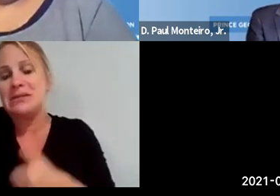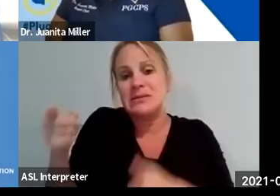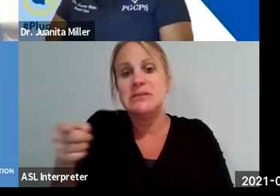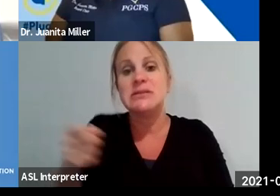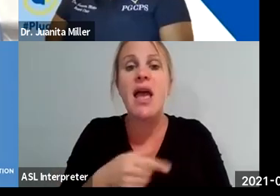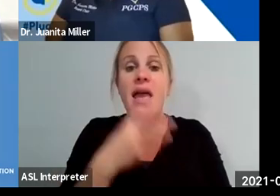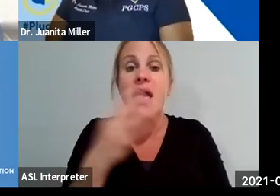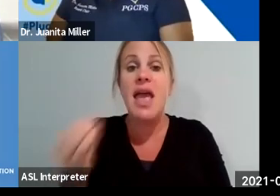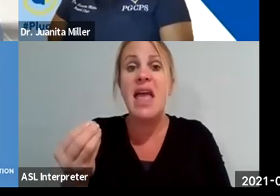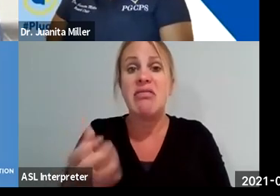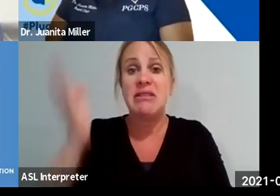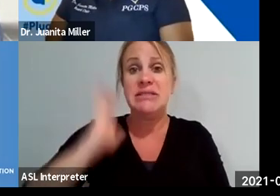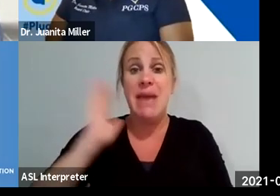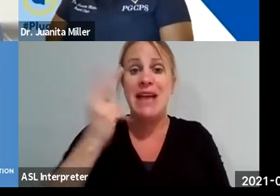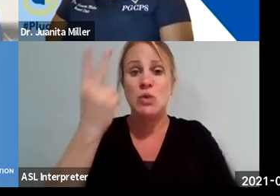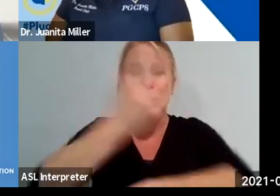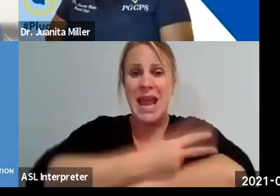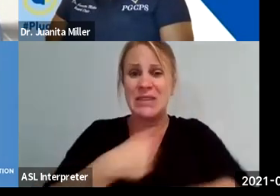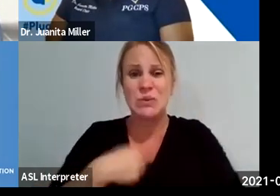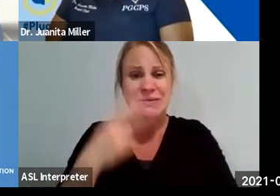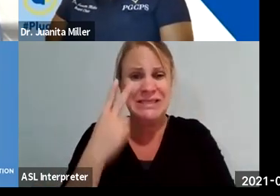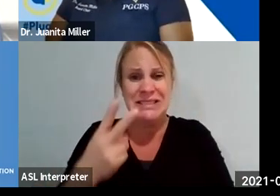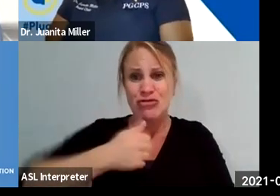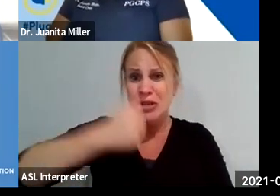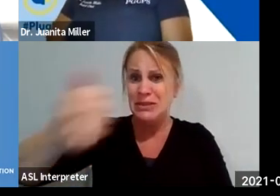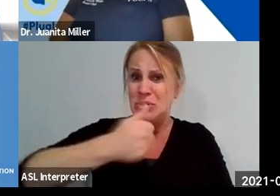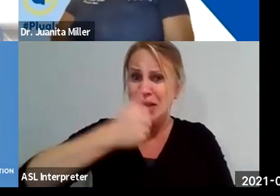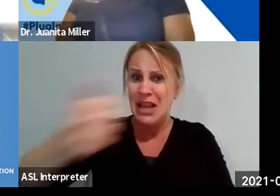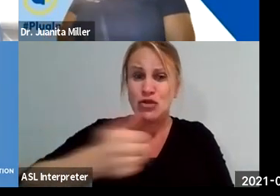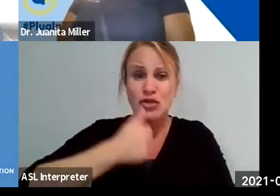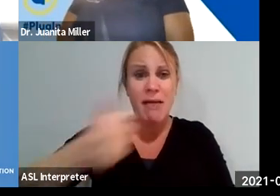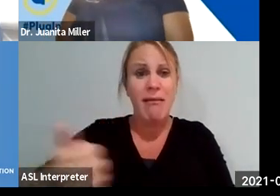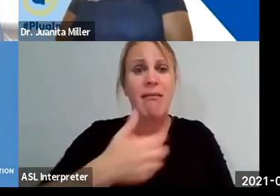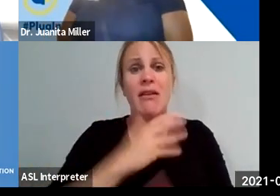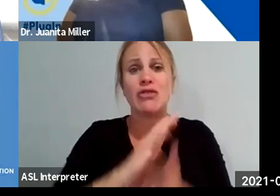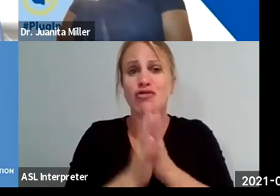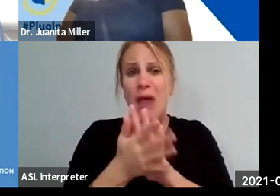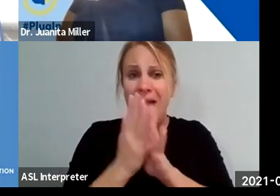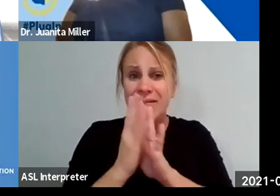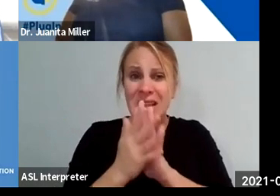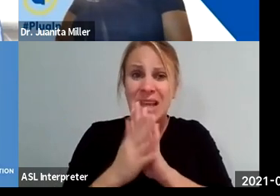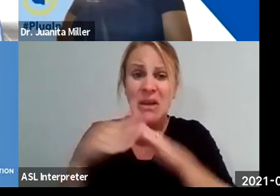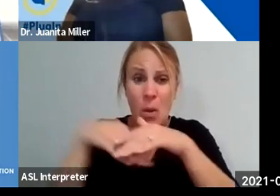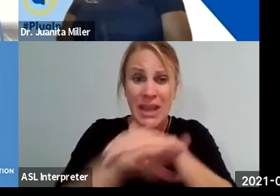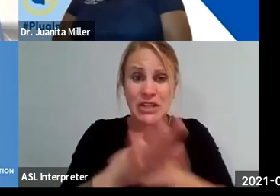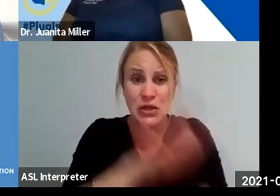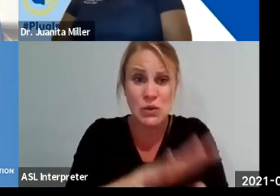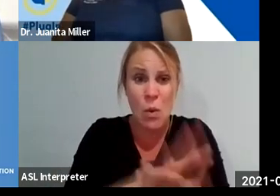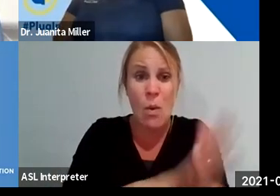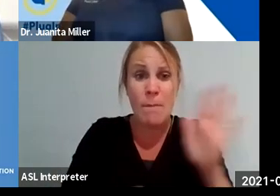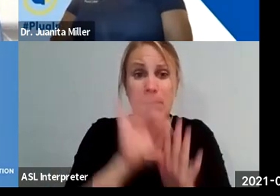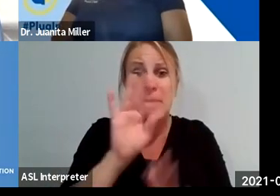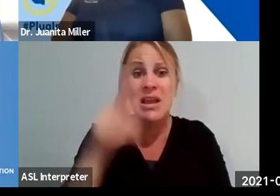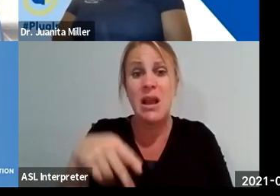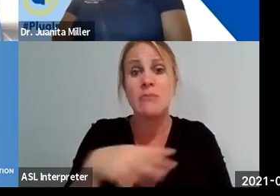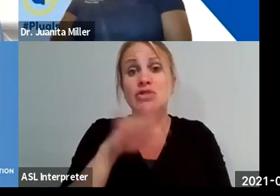And these past 2 days, we've seen the transportation and the traffic getting into the school and picking up children.